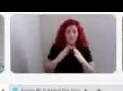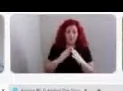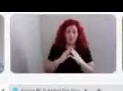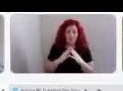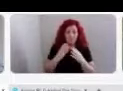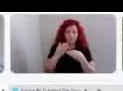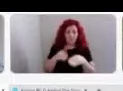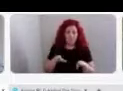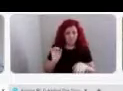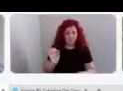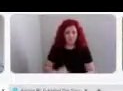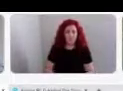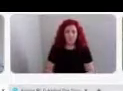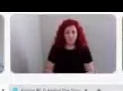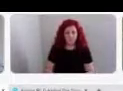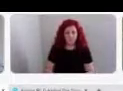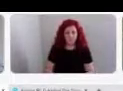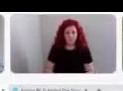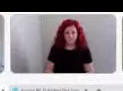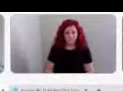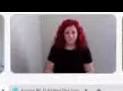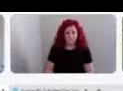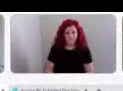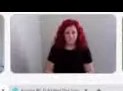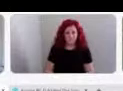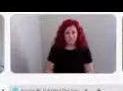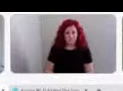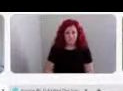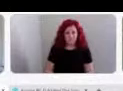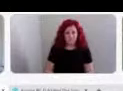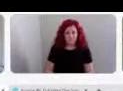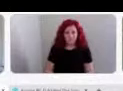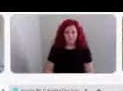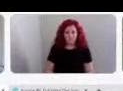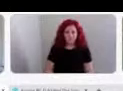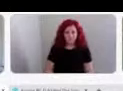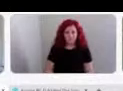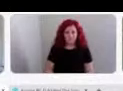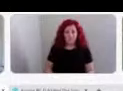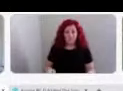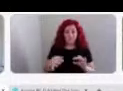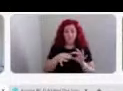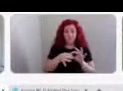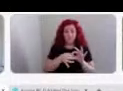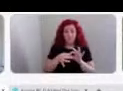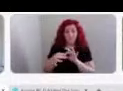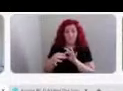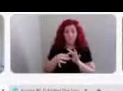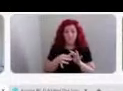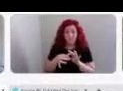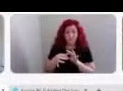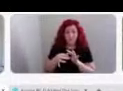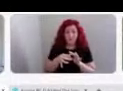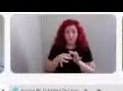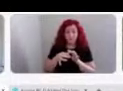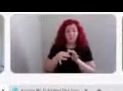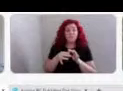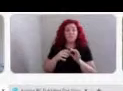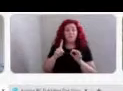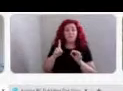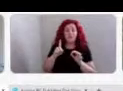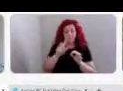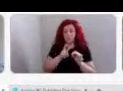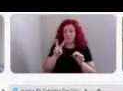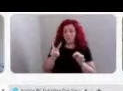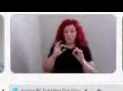split as well we believe in the crosstown community links within the verde valley and flagstaff and the need to retain this